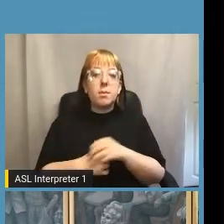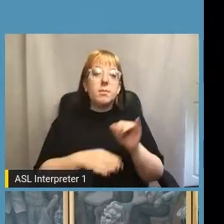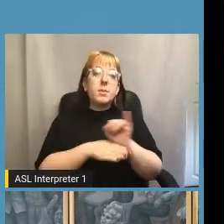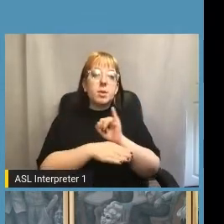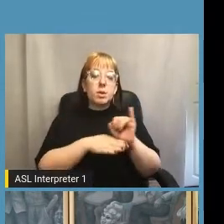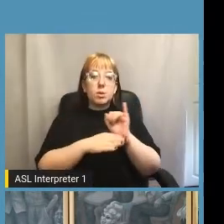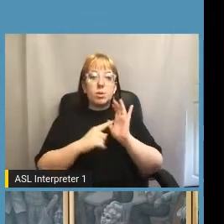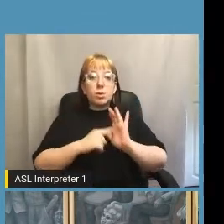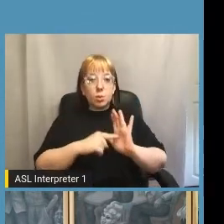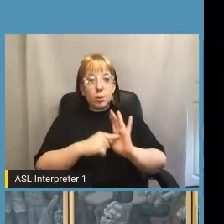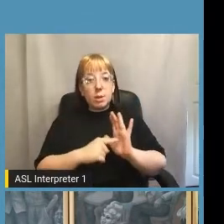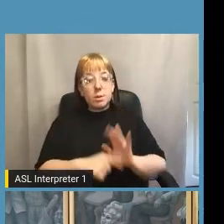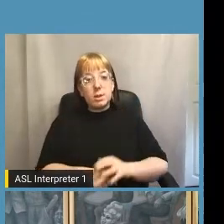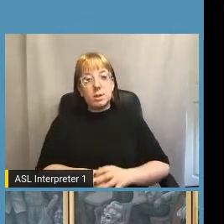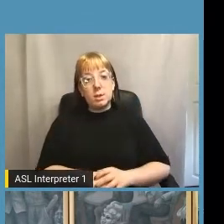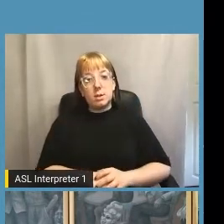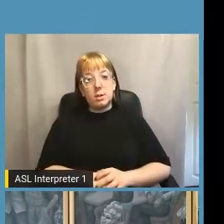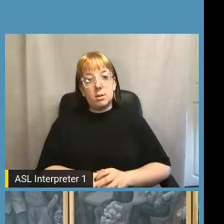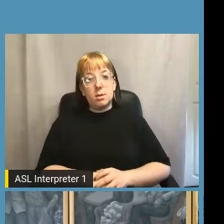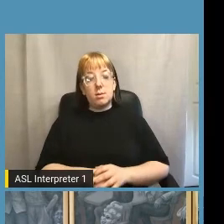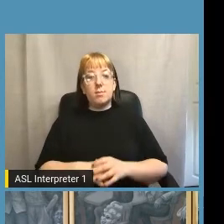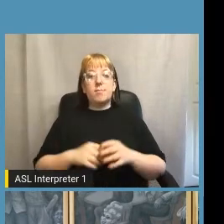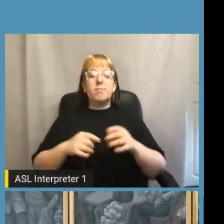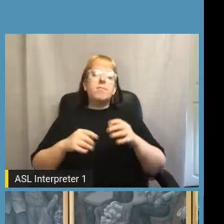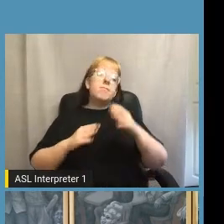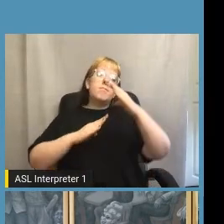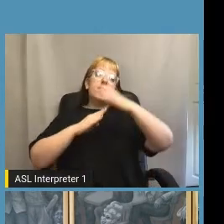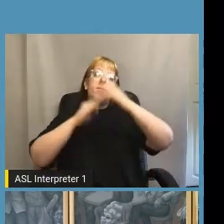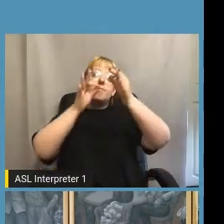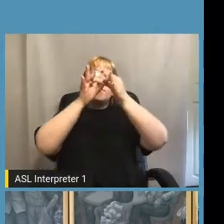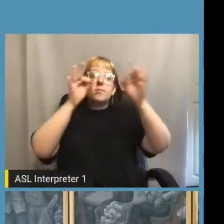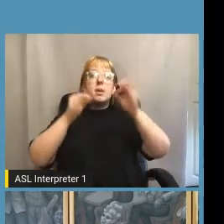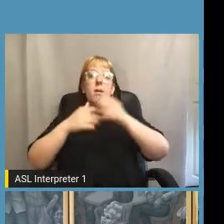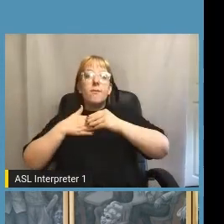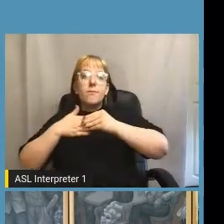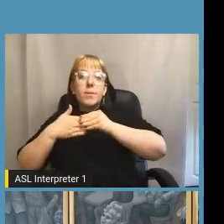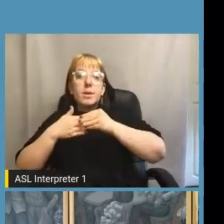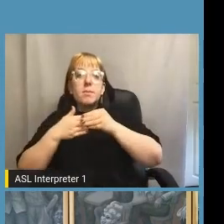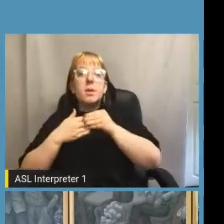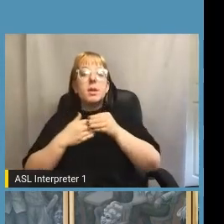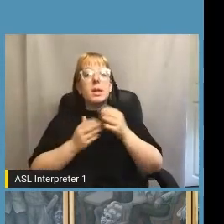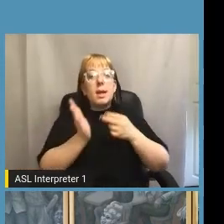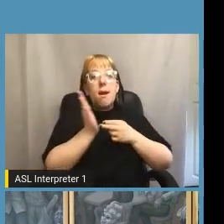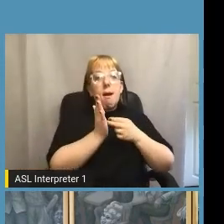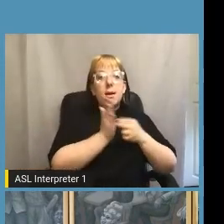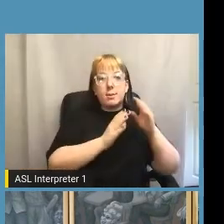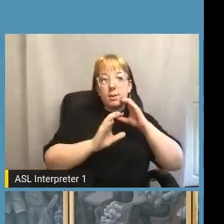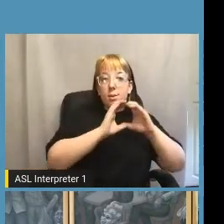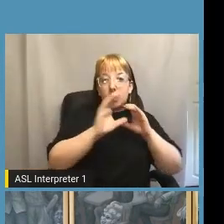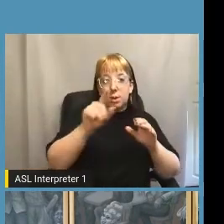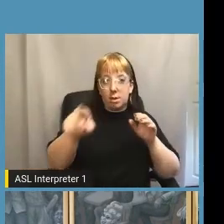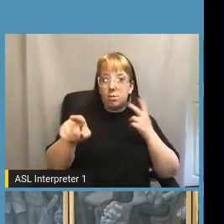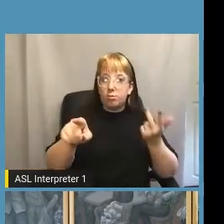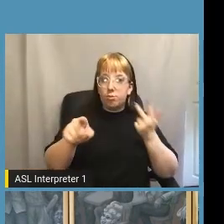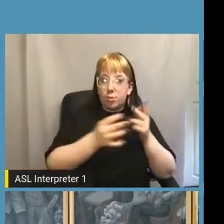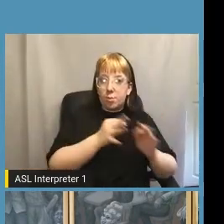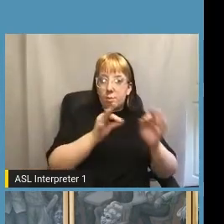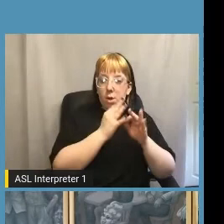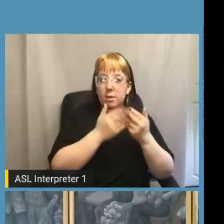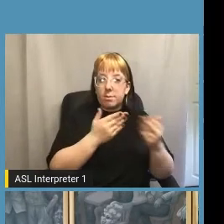should have before else, as I headline there, flexibility, honesty, and communication. So my notes